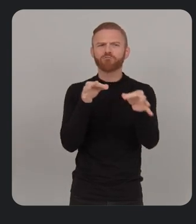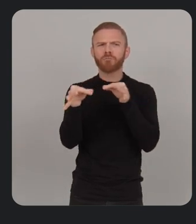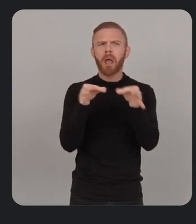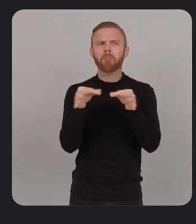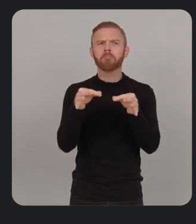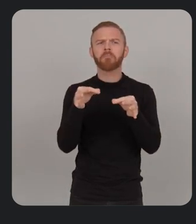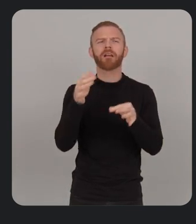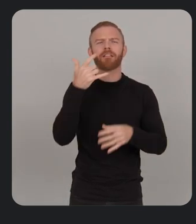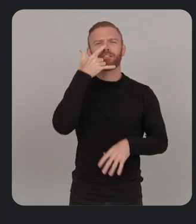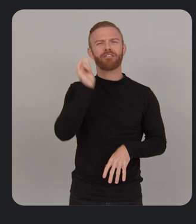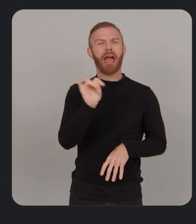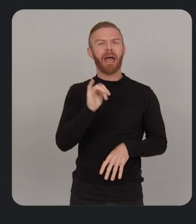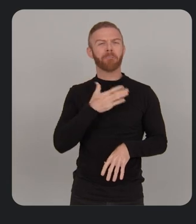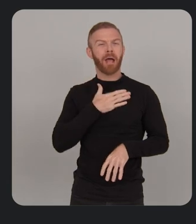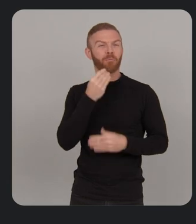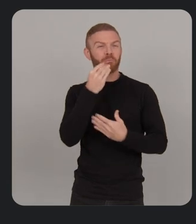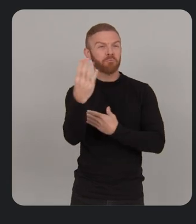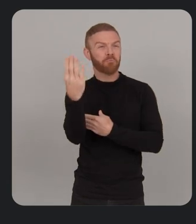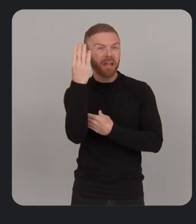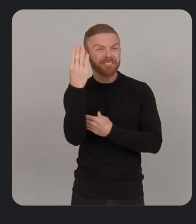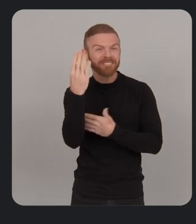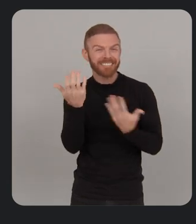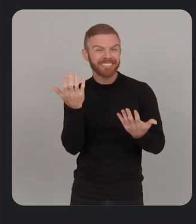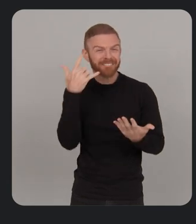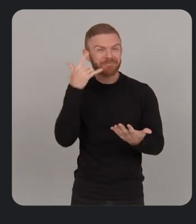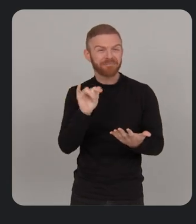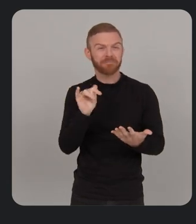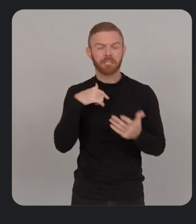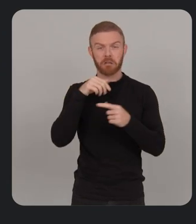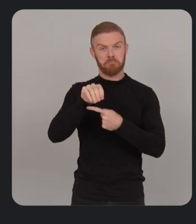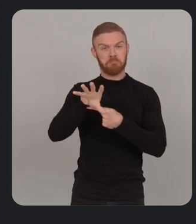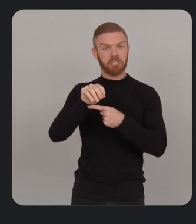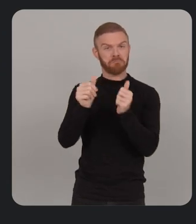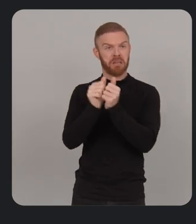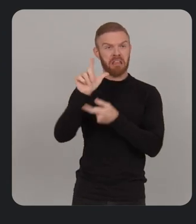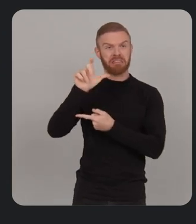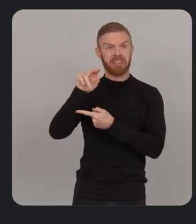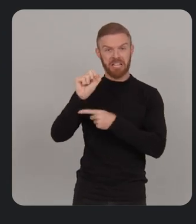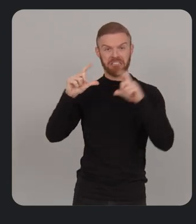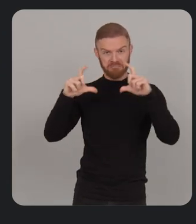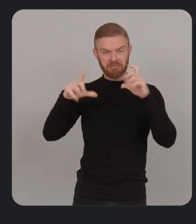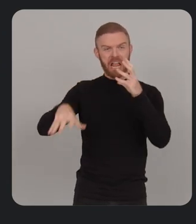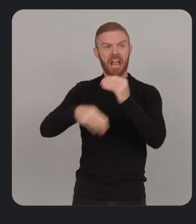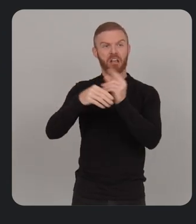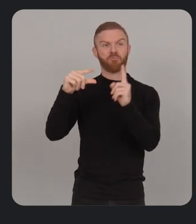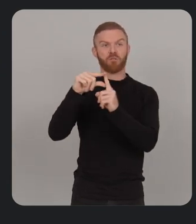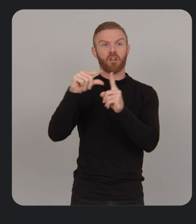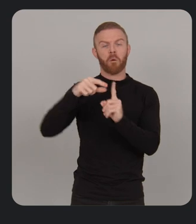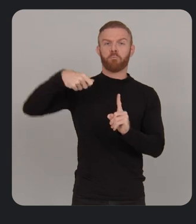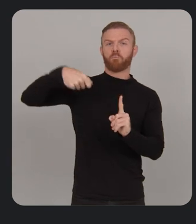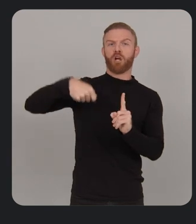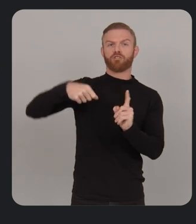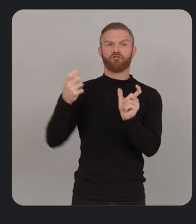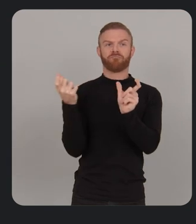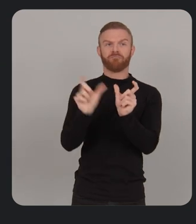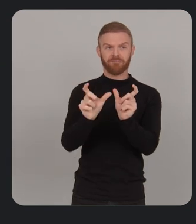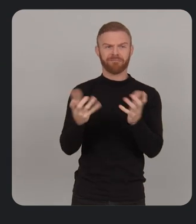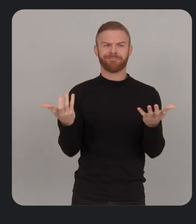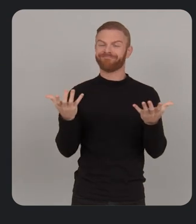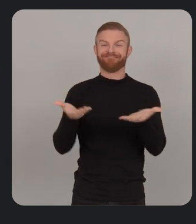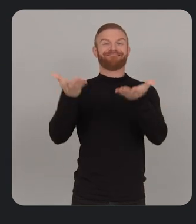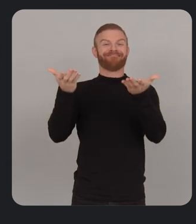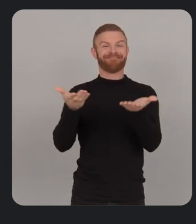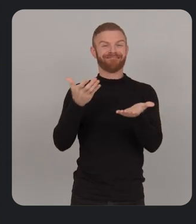Stuff that kind of looks like my breakfast. I snap a photo with Lens, and then add the word purse to that search, and